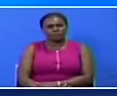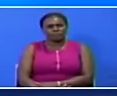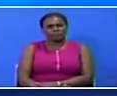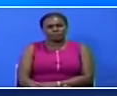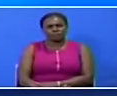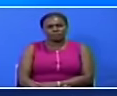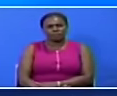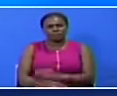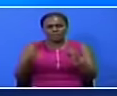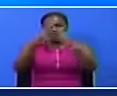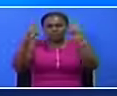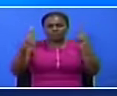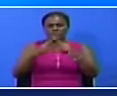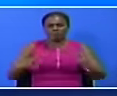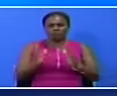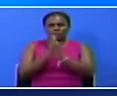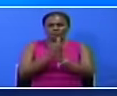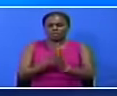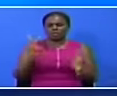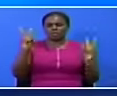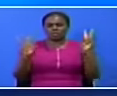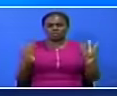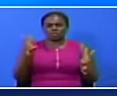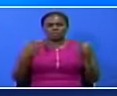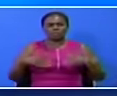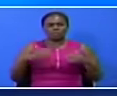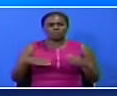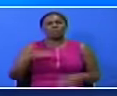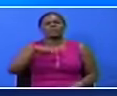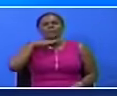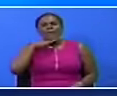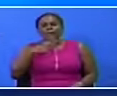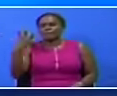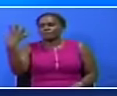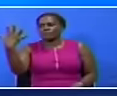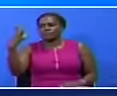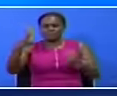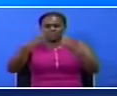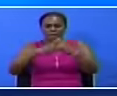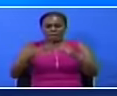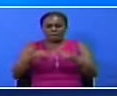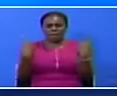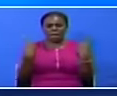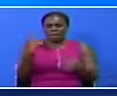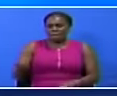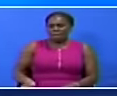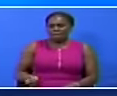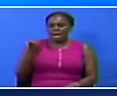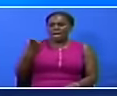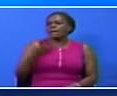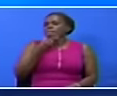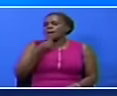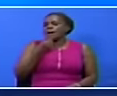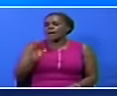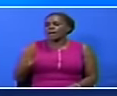So a big international story now, and at least 22 people were killed and 59 others injured in a suicide bomb attack in the Manchester Arena